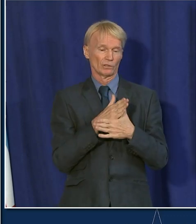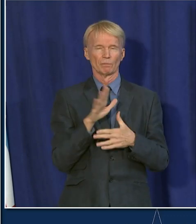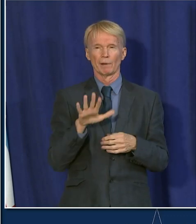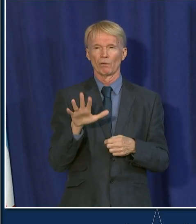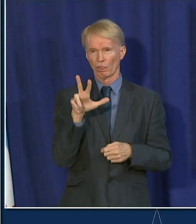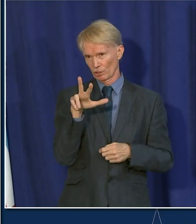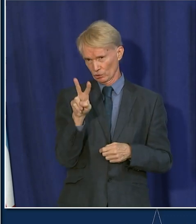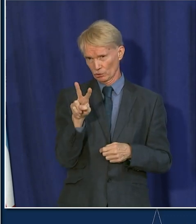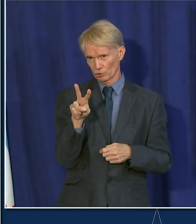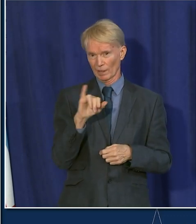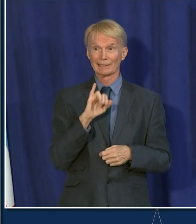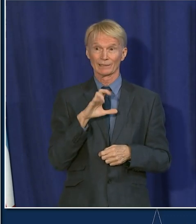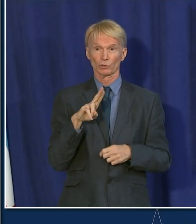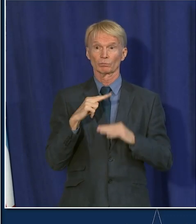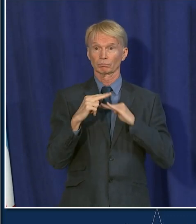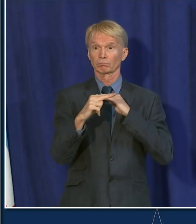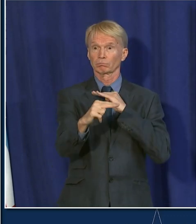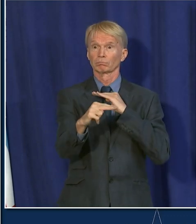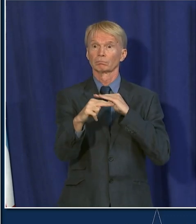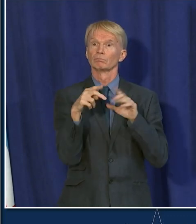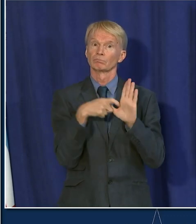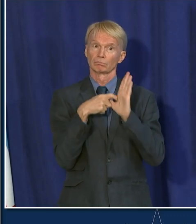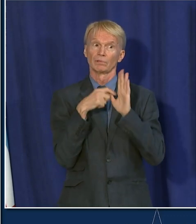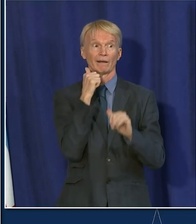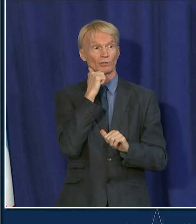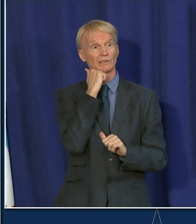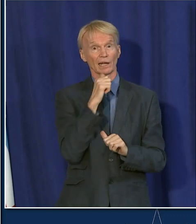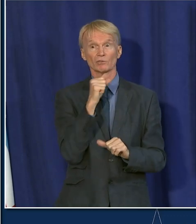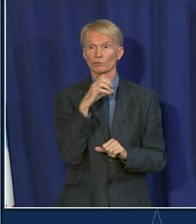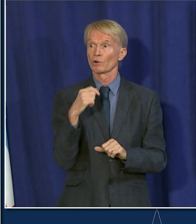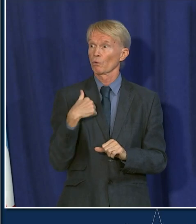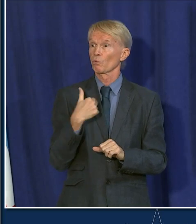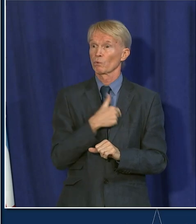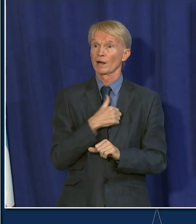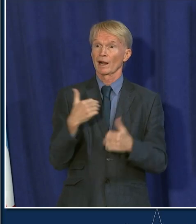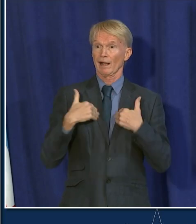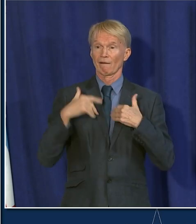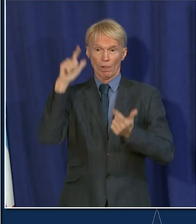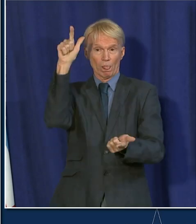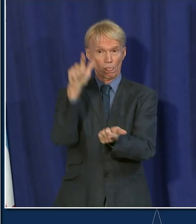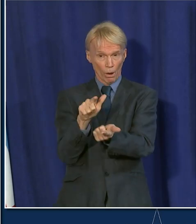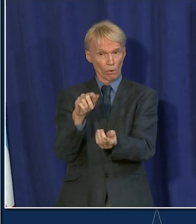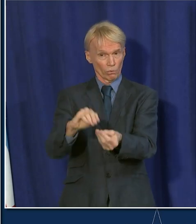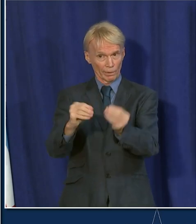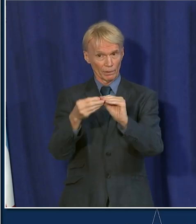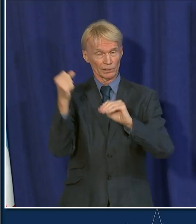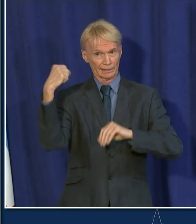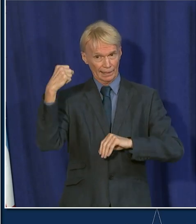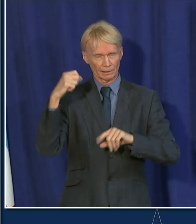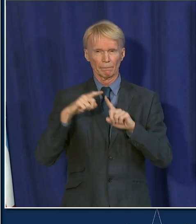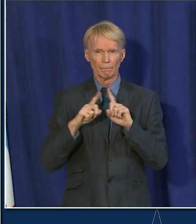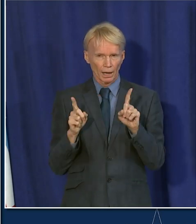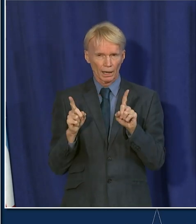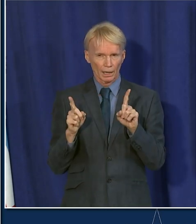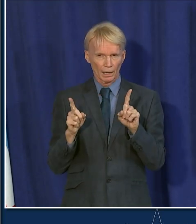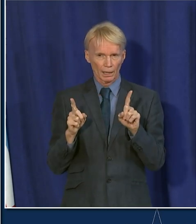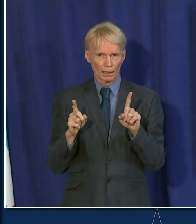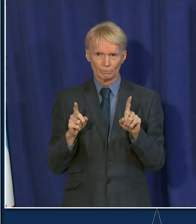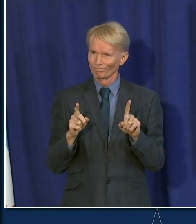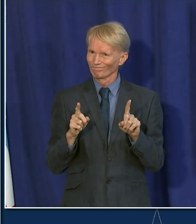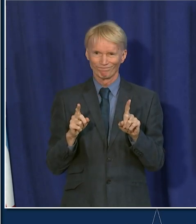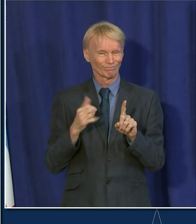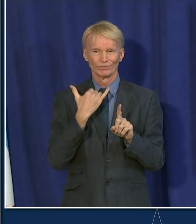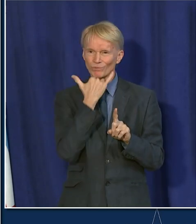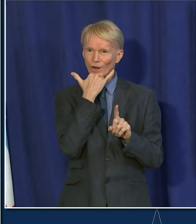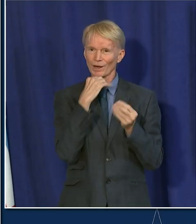32 ICU beds a day. So overall, we do remain at lower risk, but we are moving in the wrong